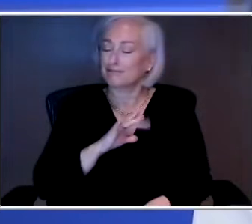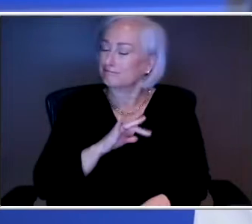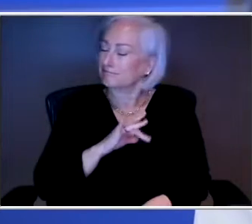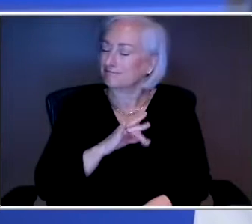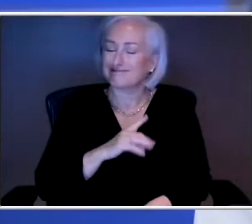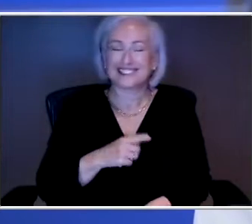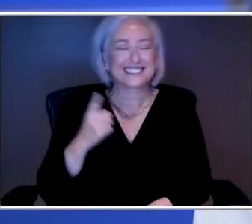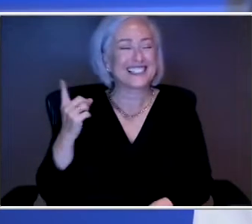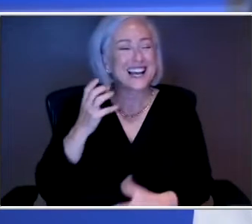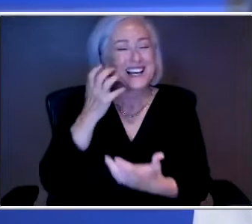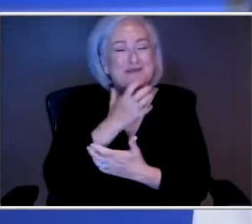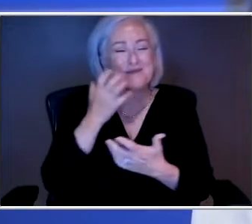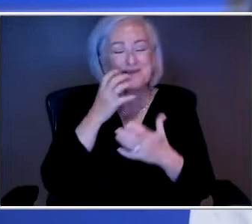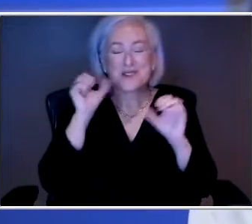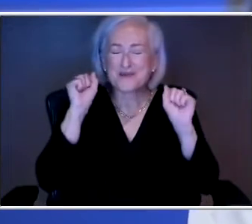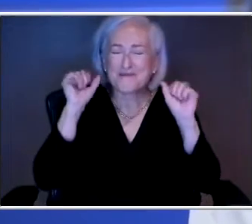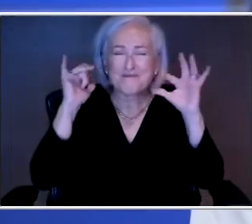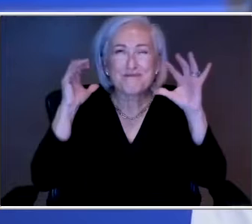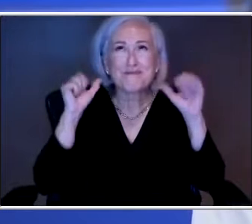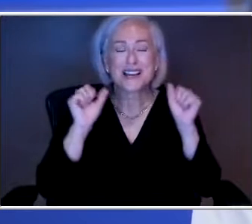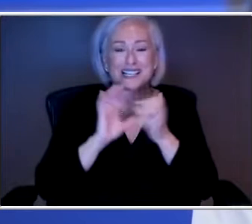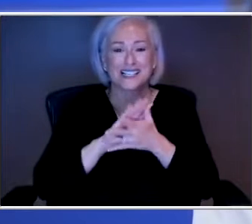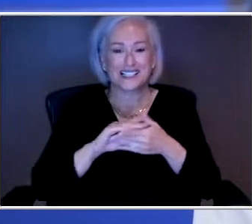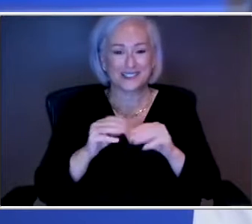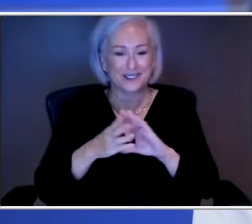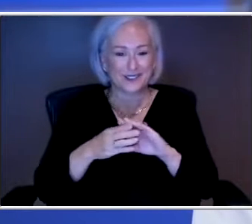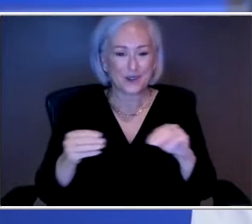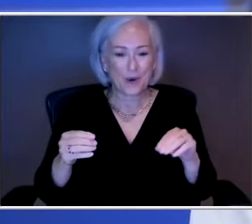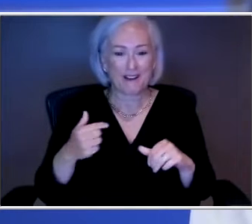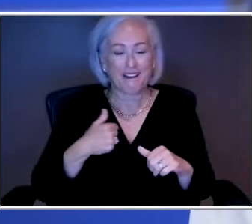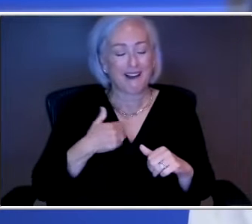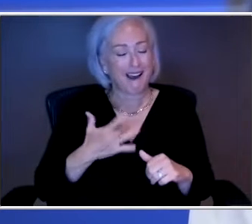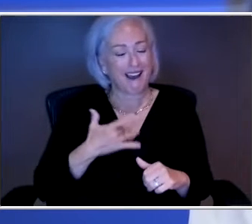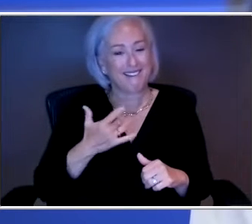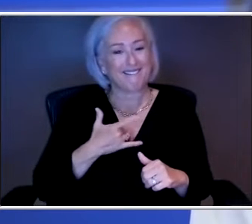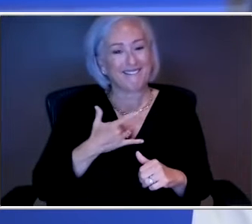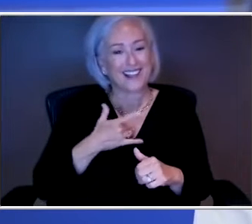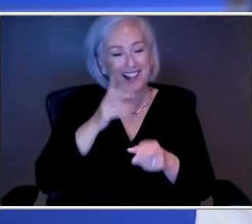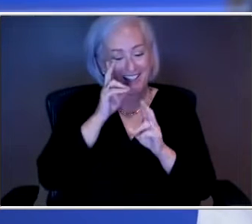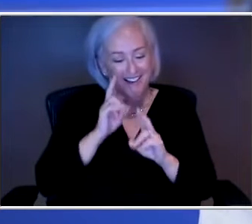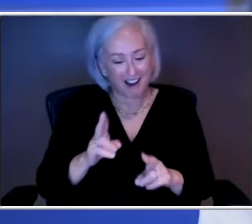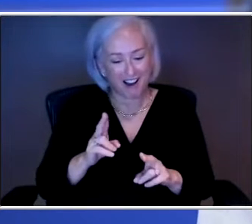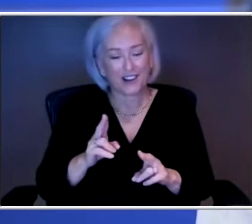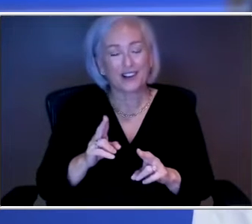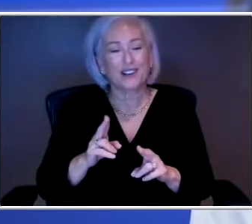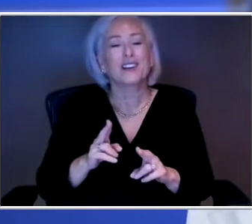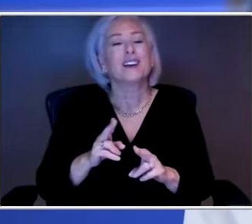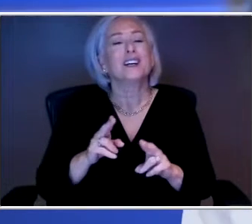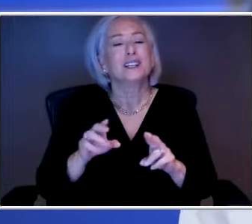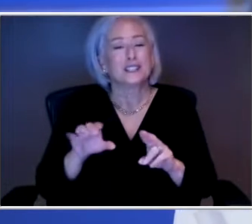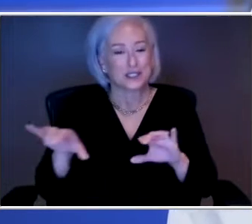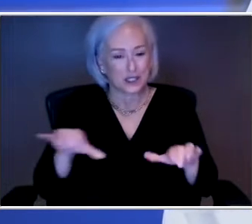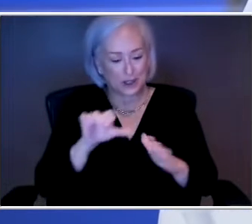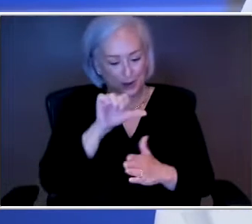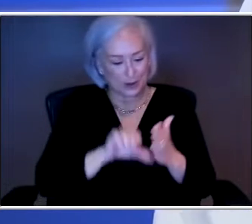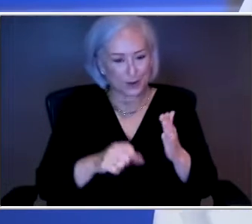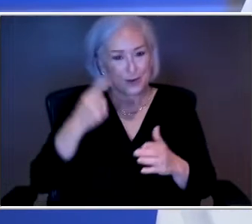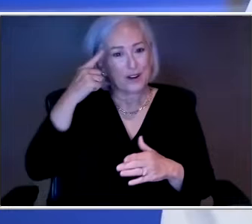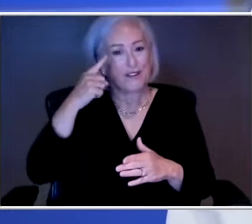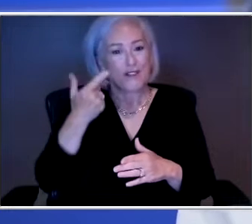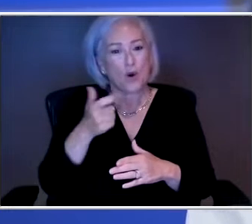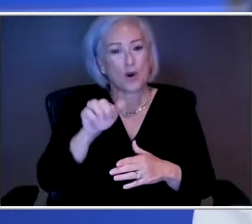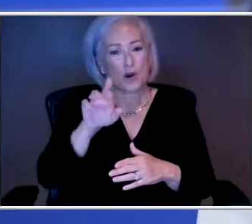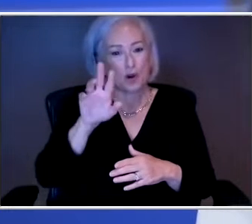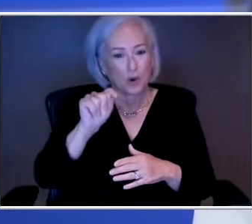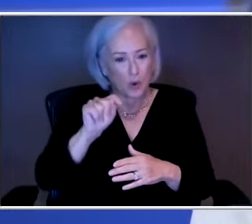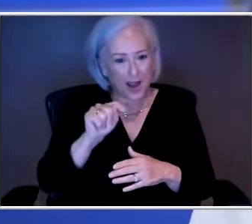story. I'm honored to have been Grant's surgeon for his father, and I always feel that my role in this